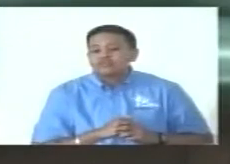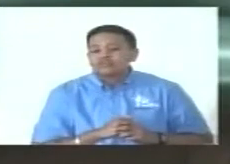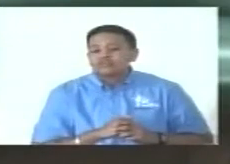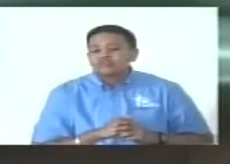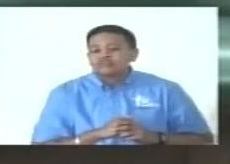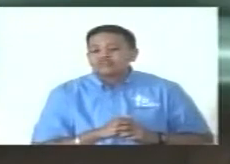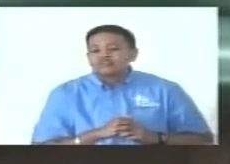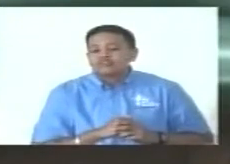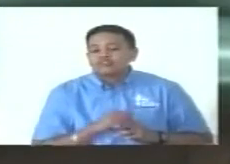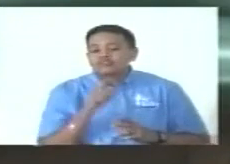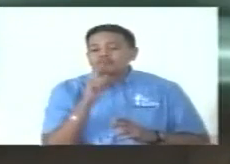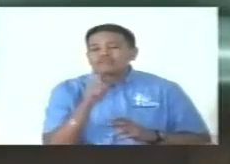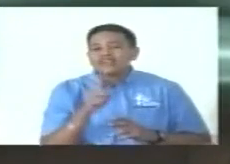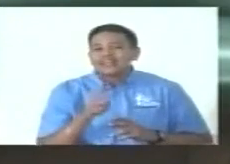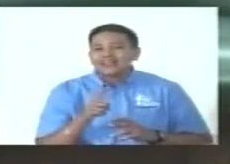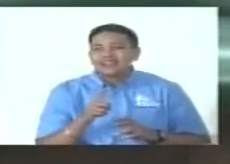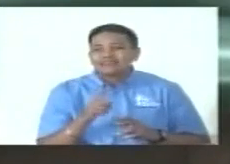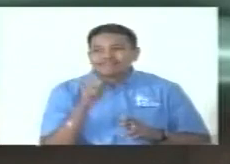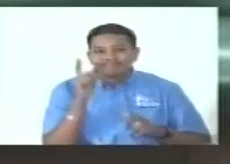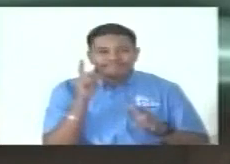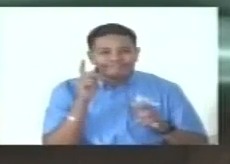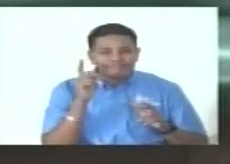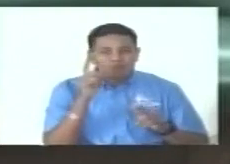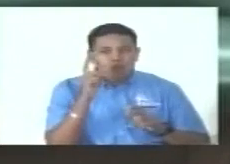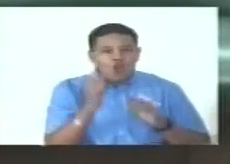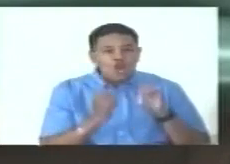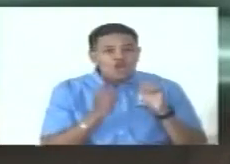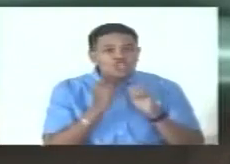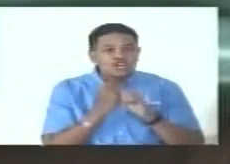a break of over a year.